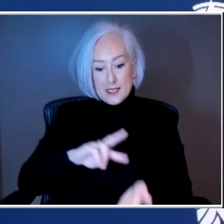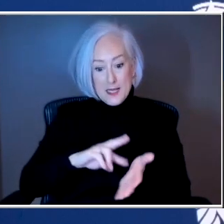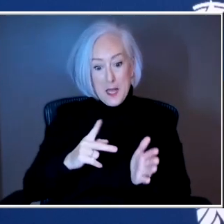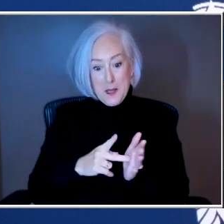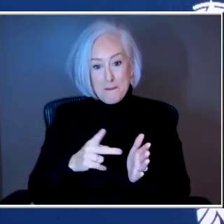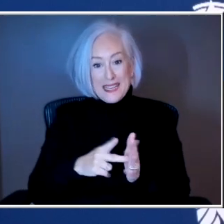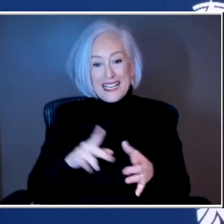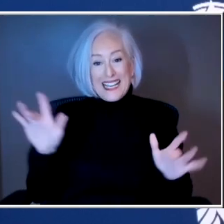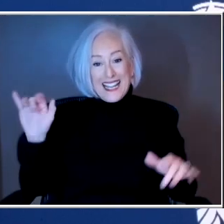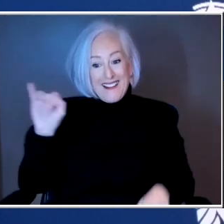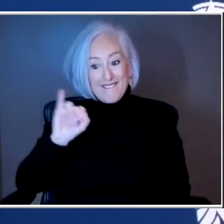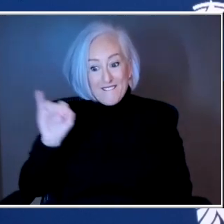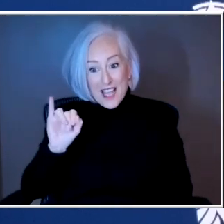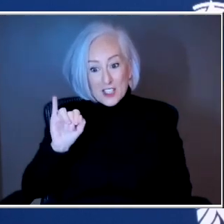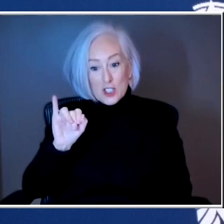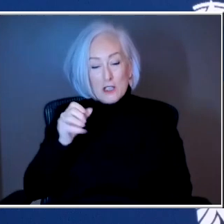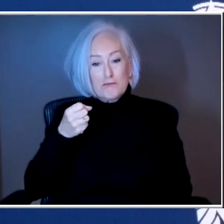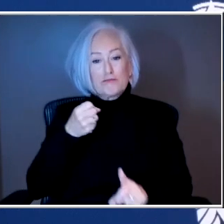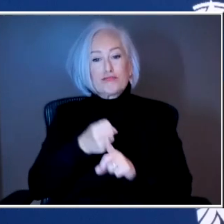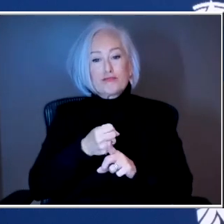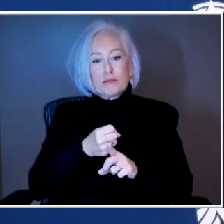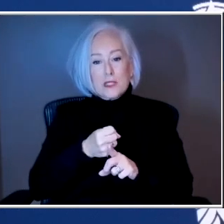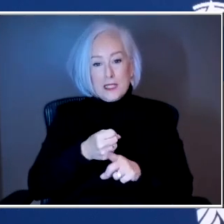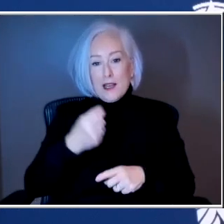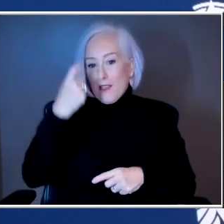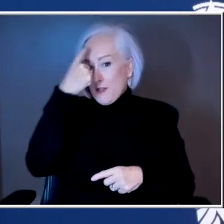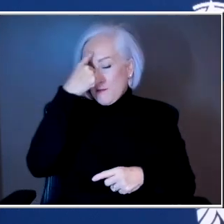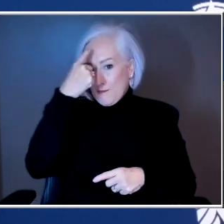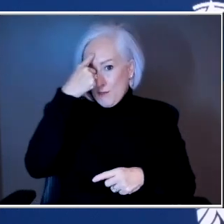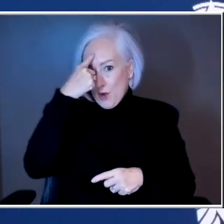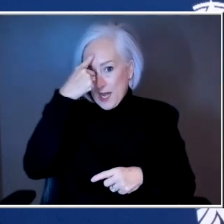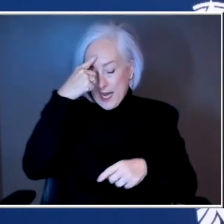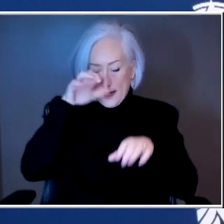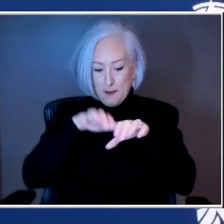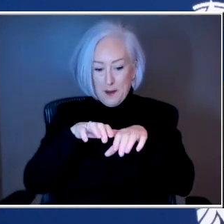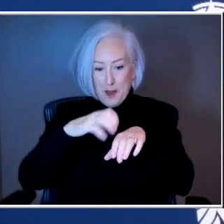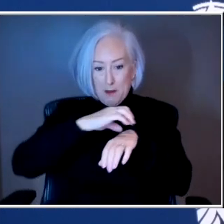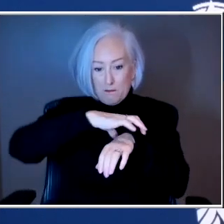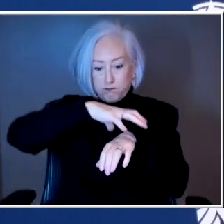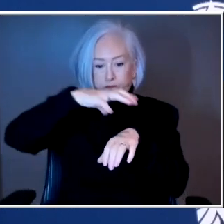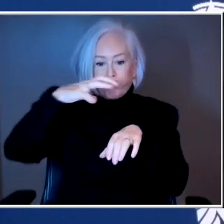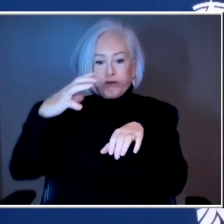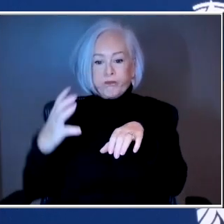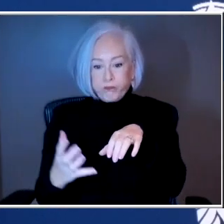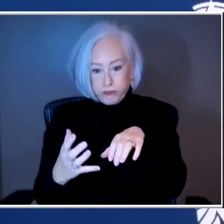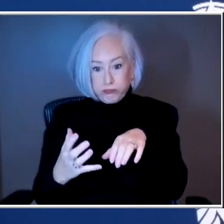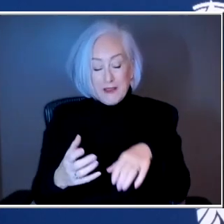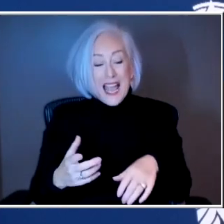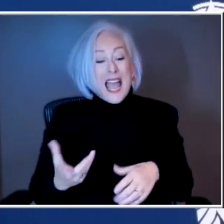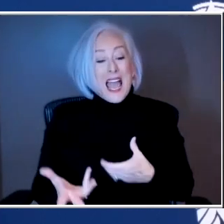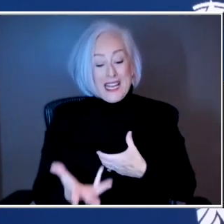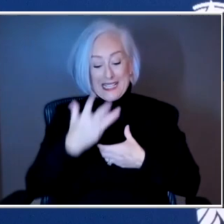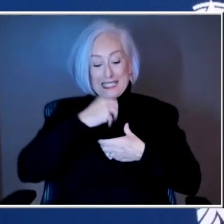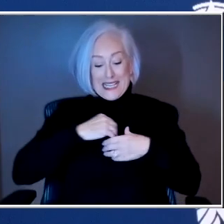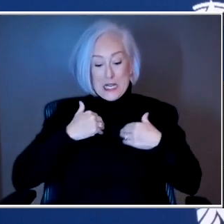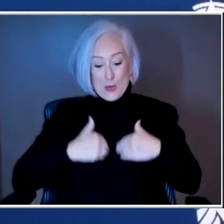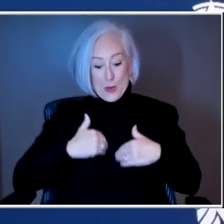respiratory disease. And so when people have it, they do breathe it out into the environment. And unfortunately, this is one of the